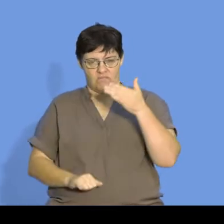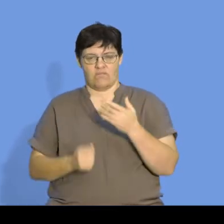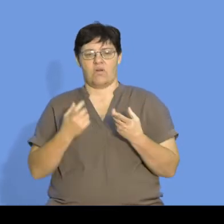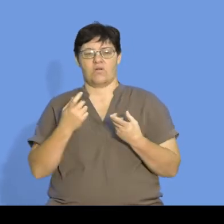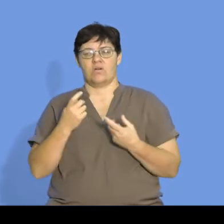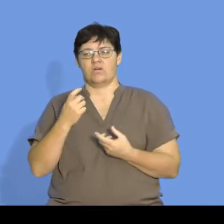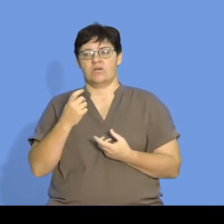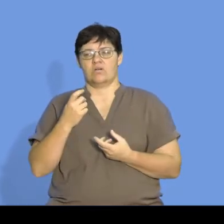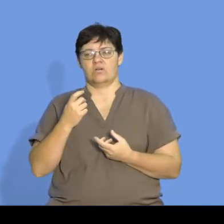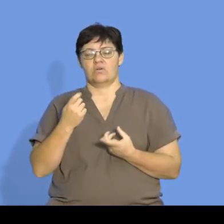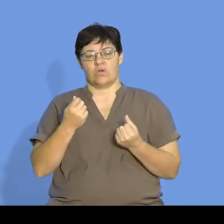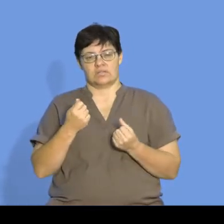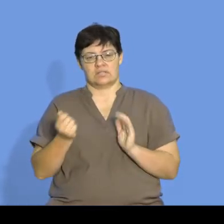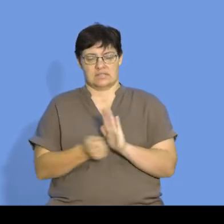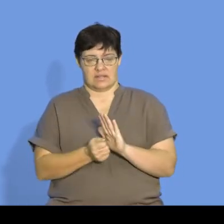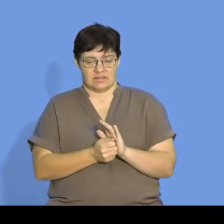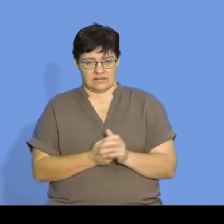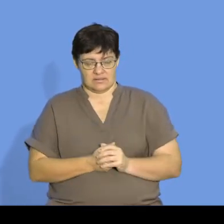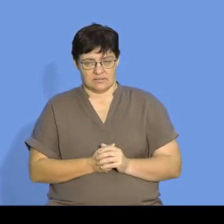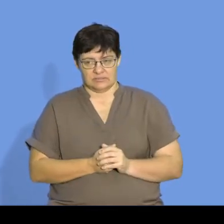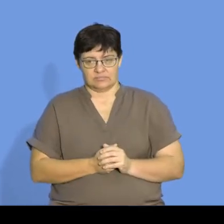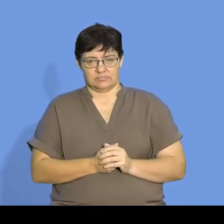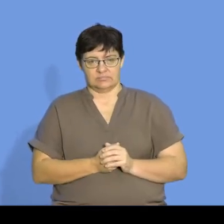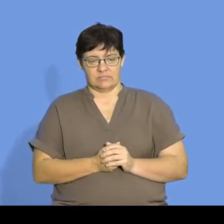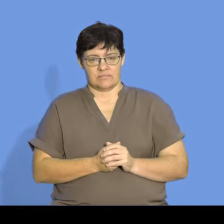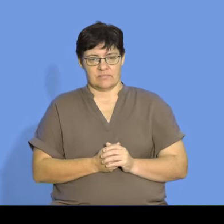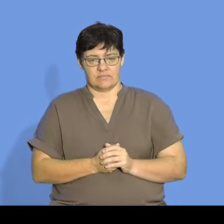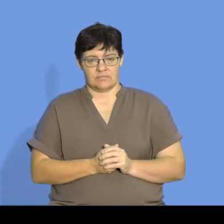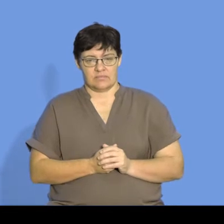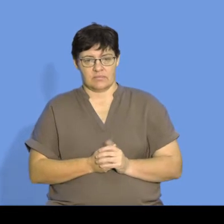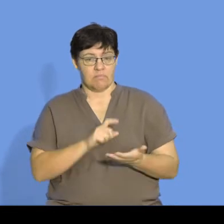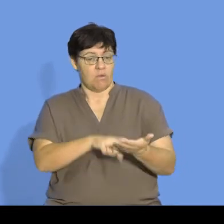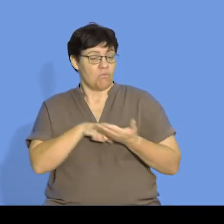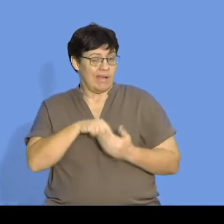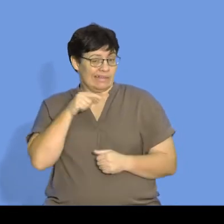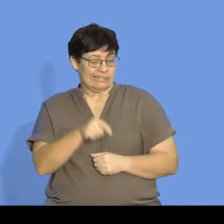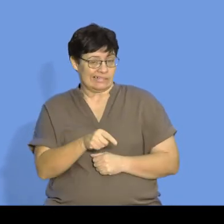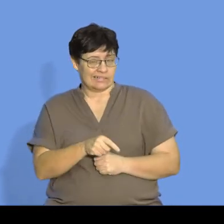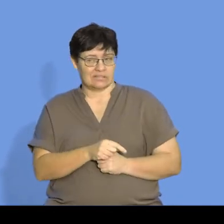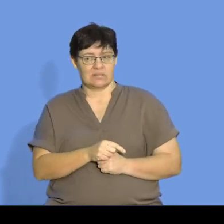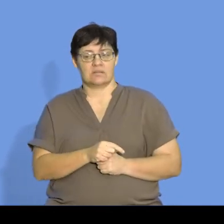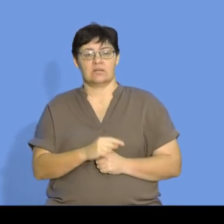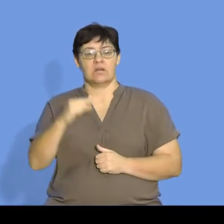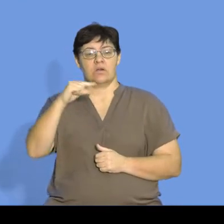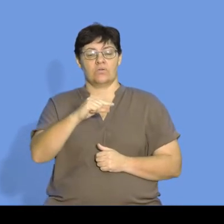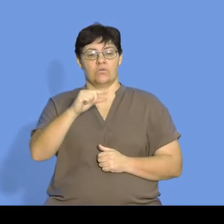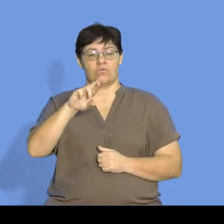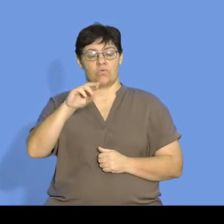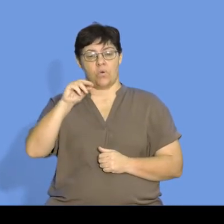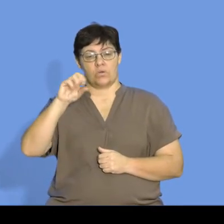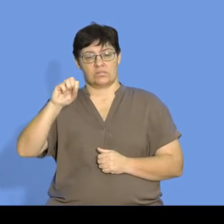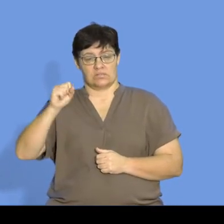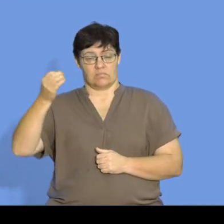cost of sales. So, in other words, if this is what is required, then your gross